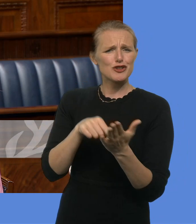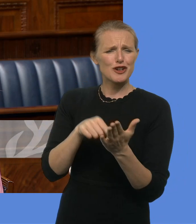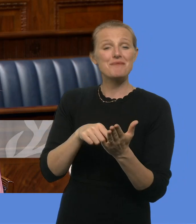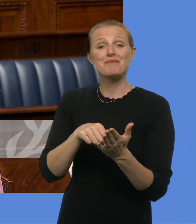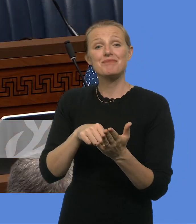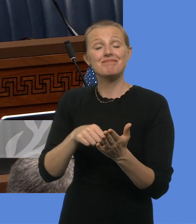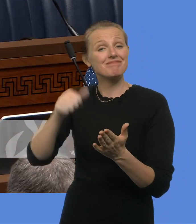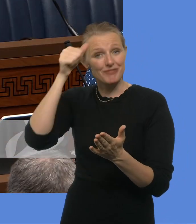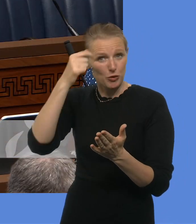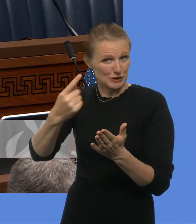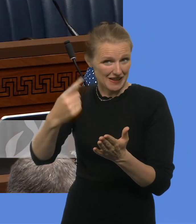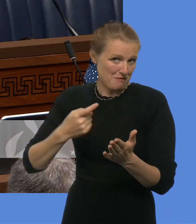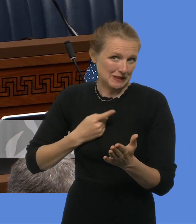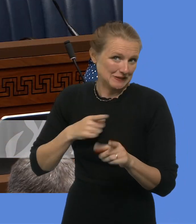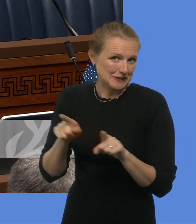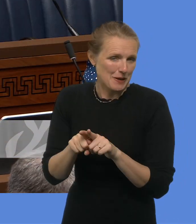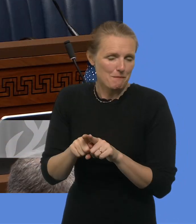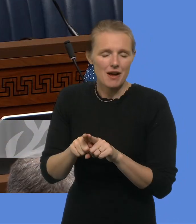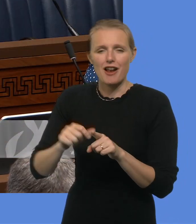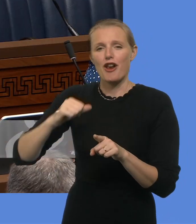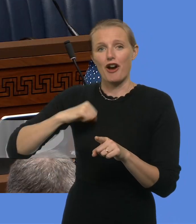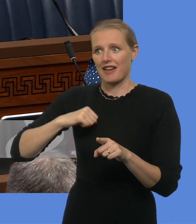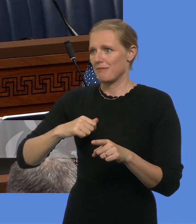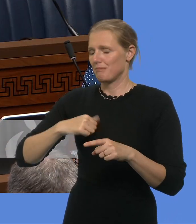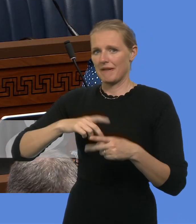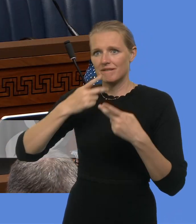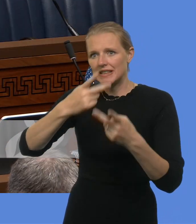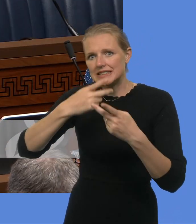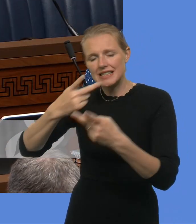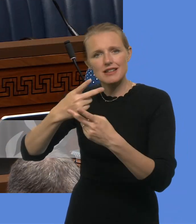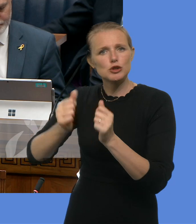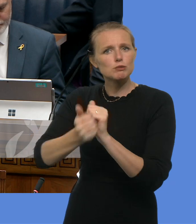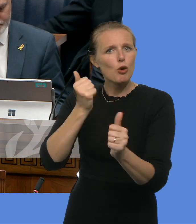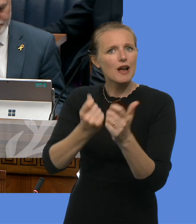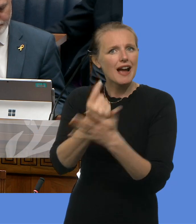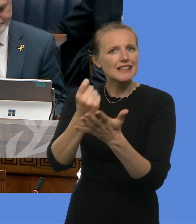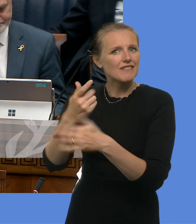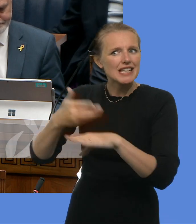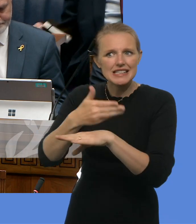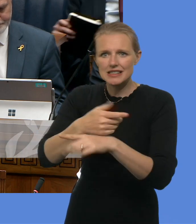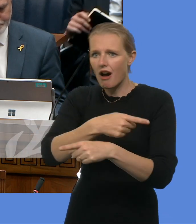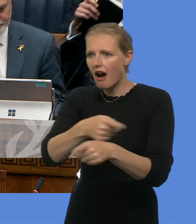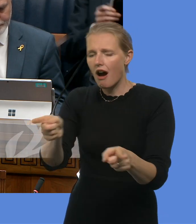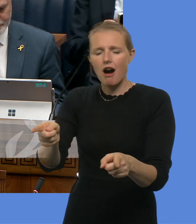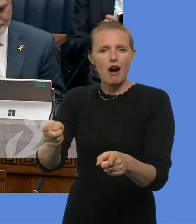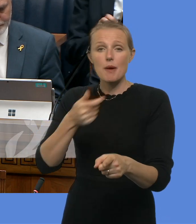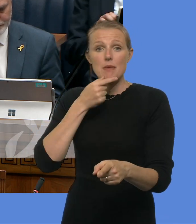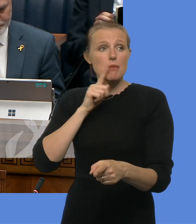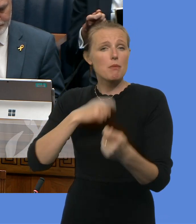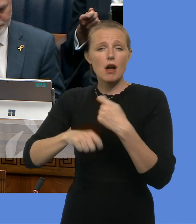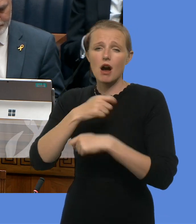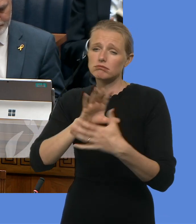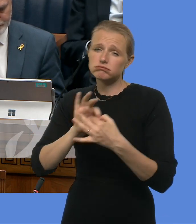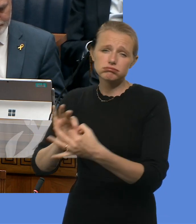many people around this chamber have had, to go out and see some of those sporting activities that bring people together. It